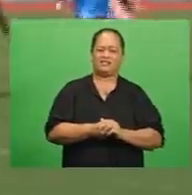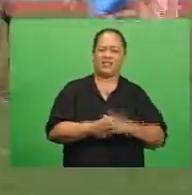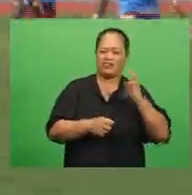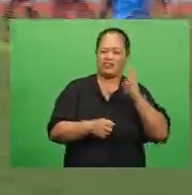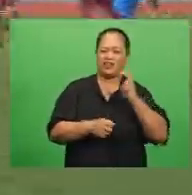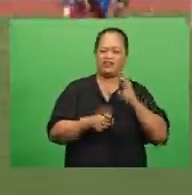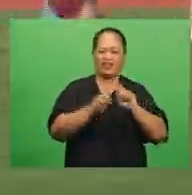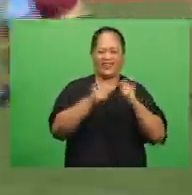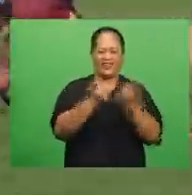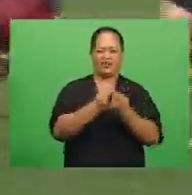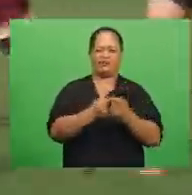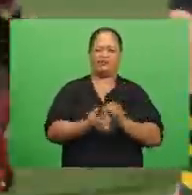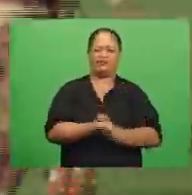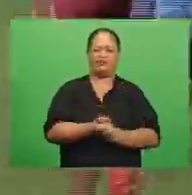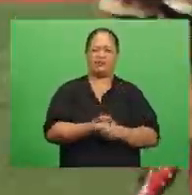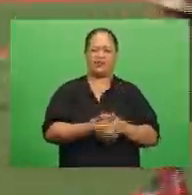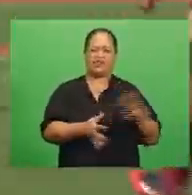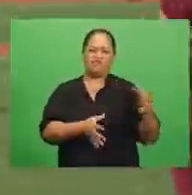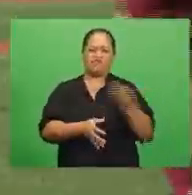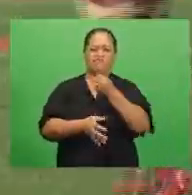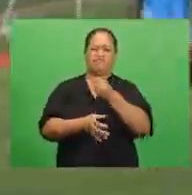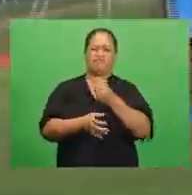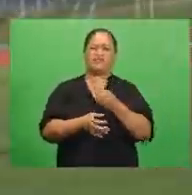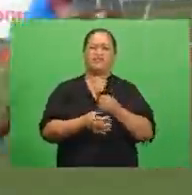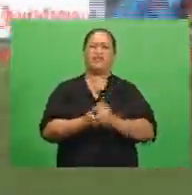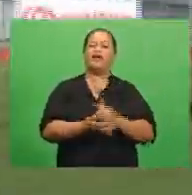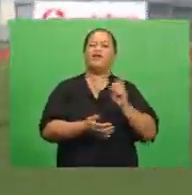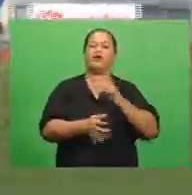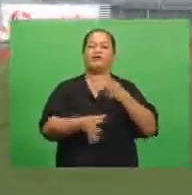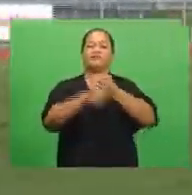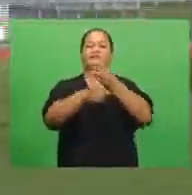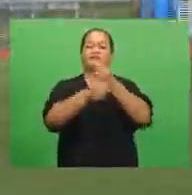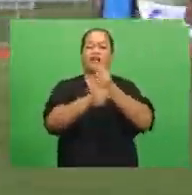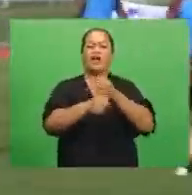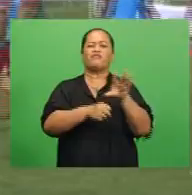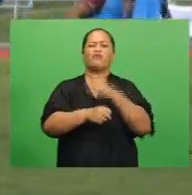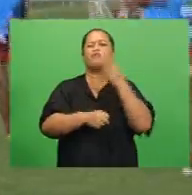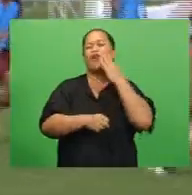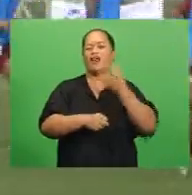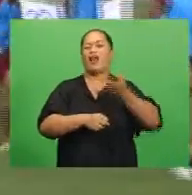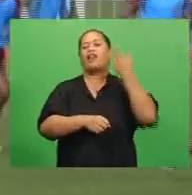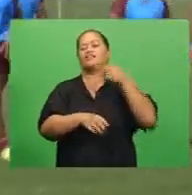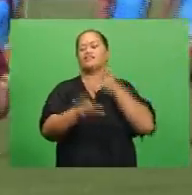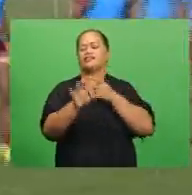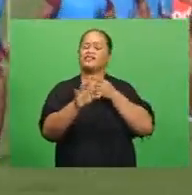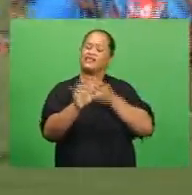off from last year, winning their debut game 40-16 over the Wolves.